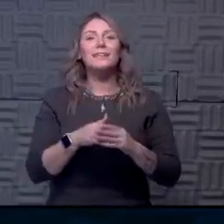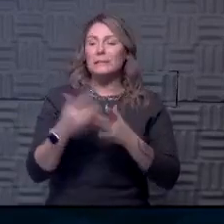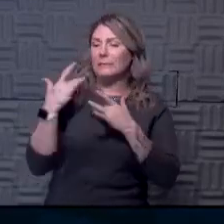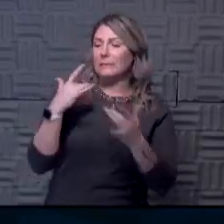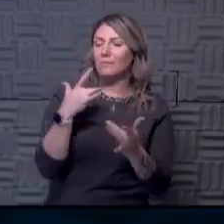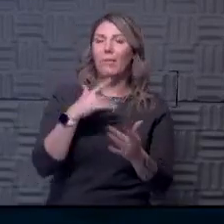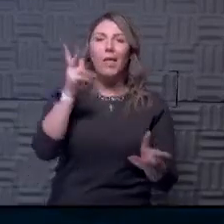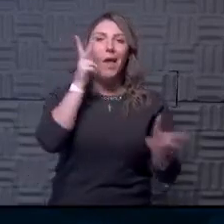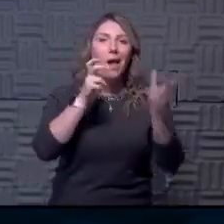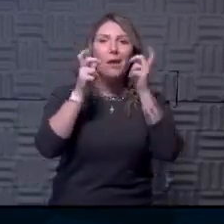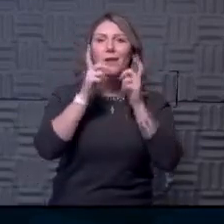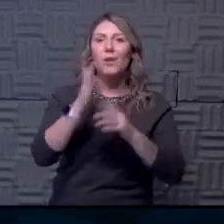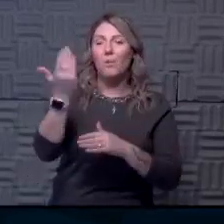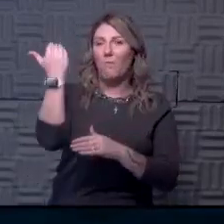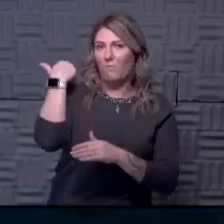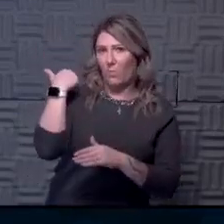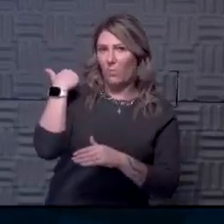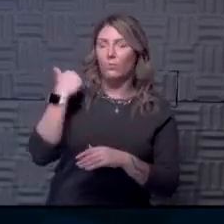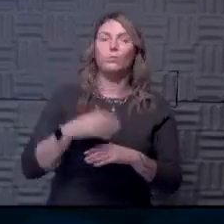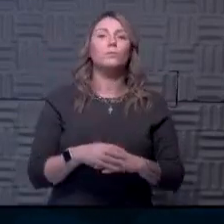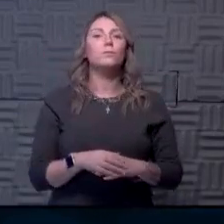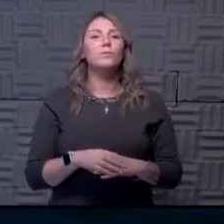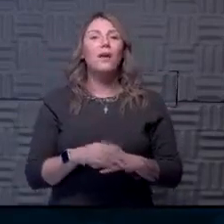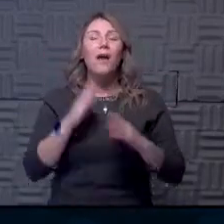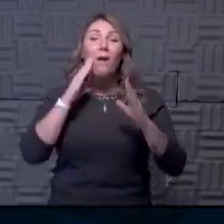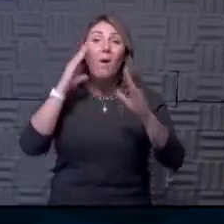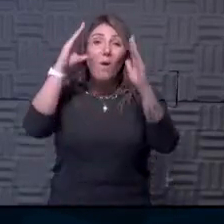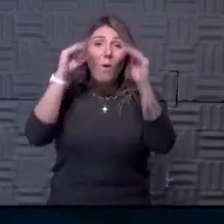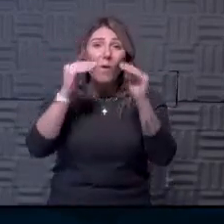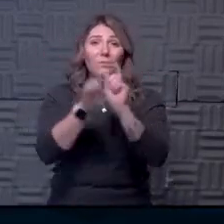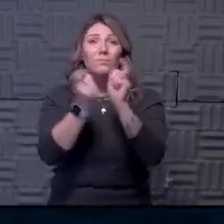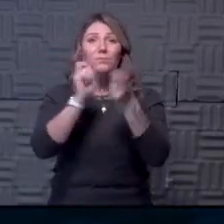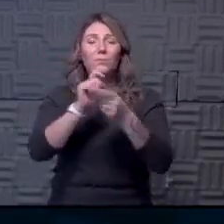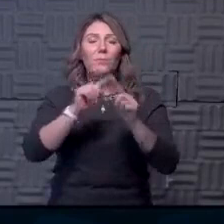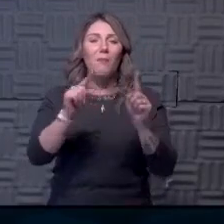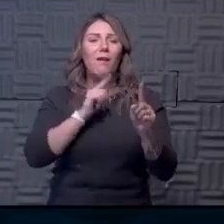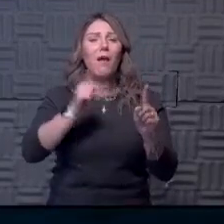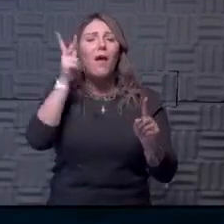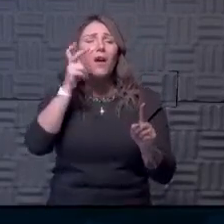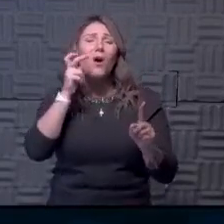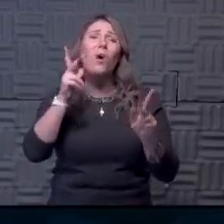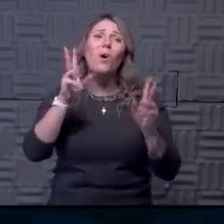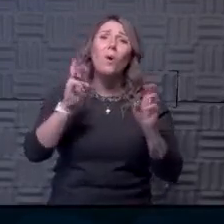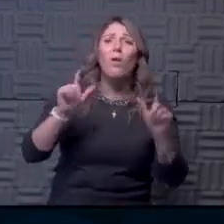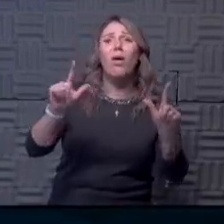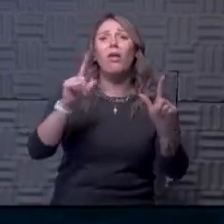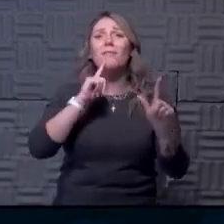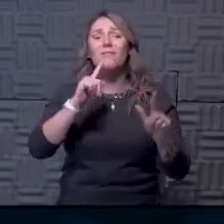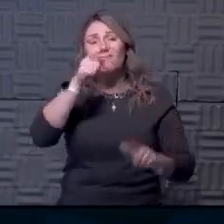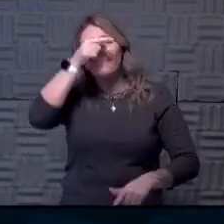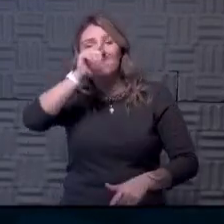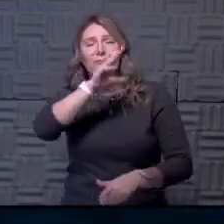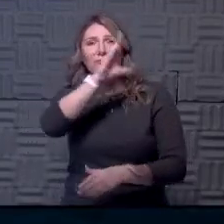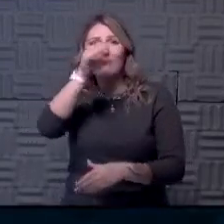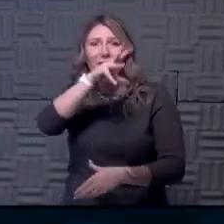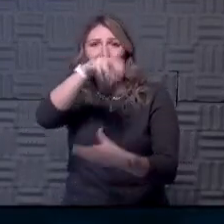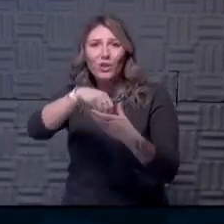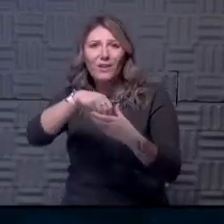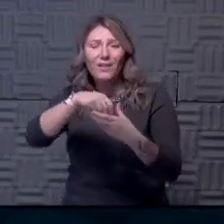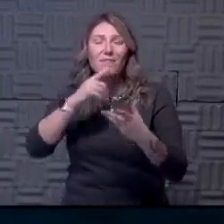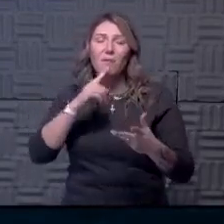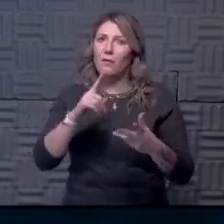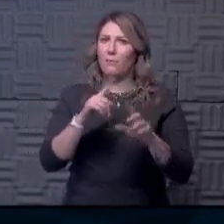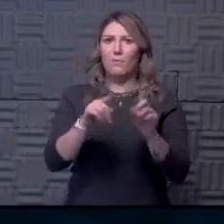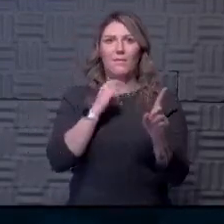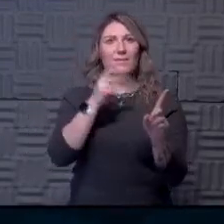in the past, before this, I hope this changes, but I keep hearing like, well, Latinos never get engaged. Well, I've heard